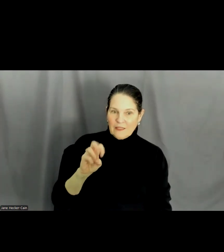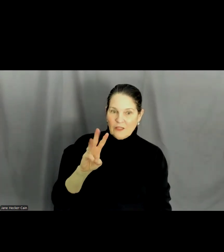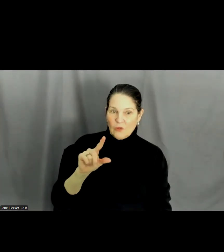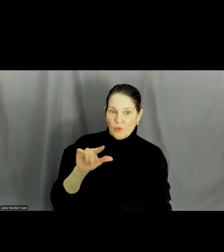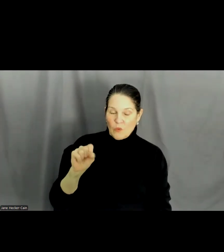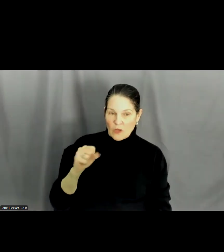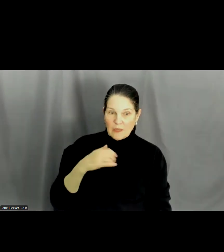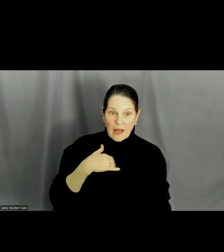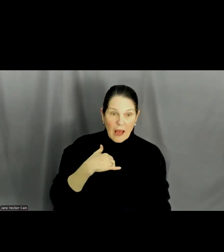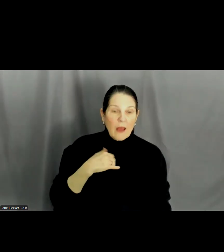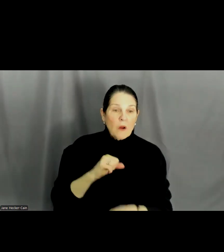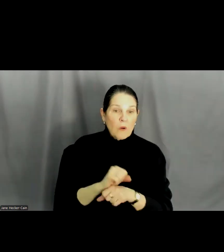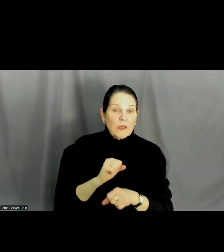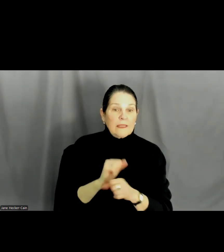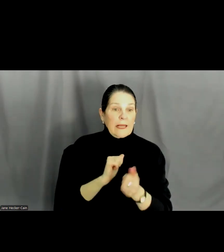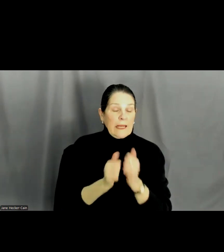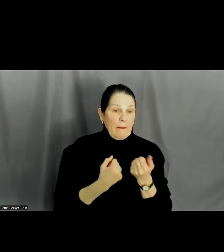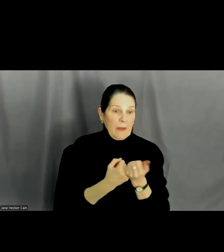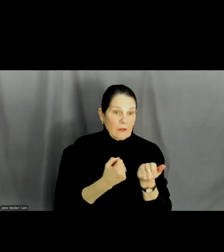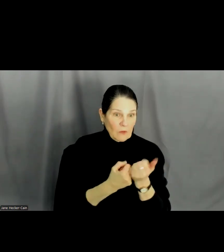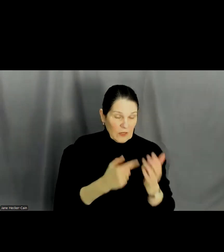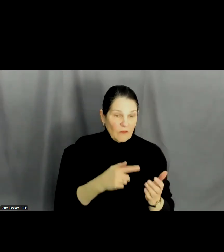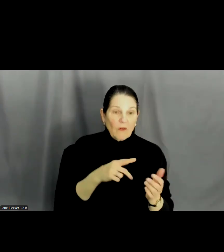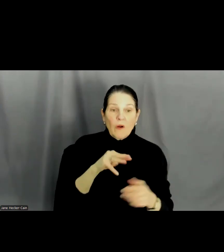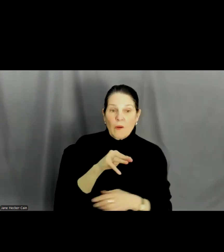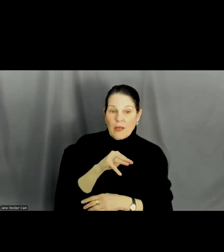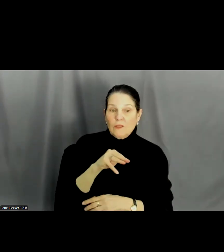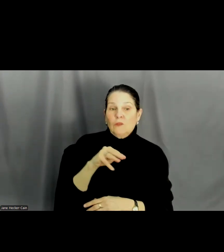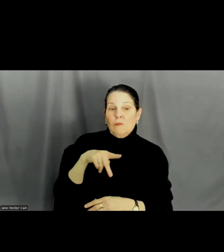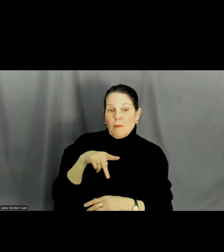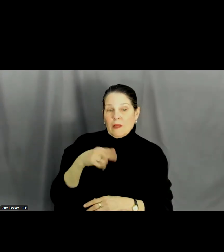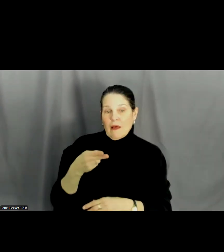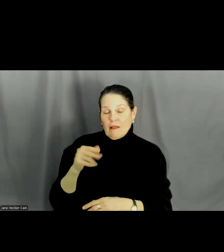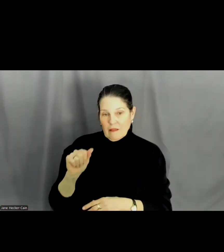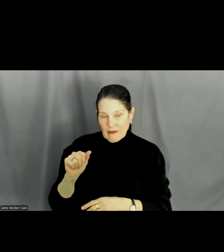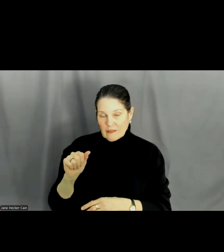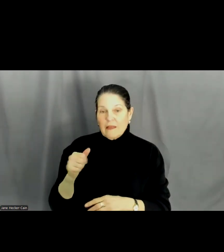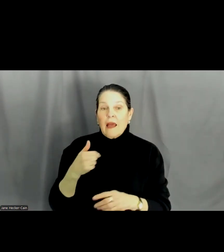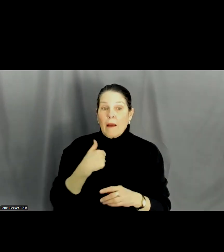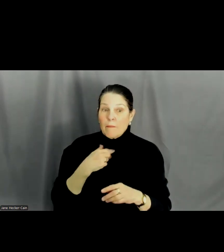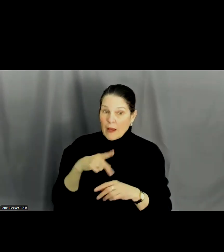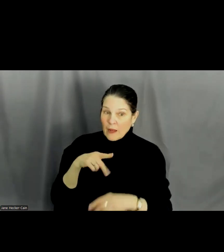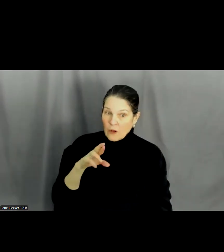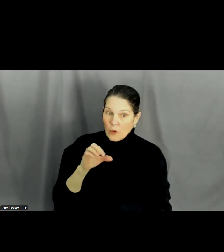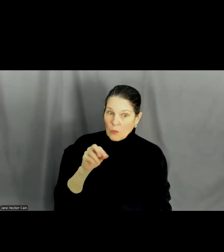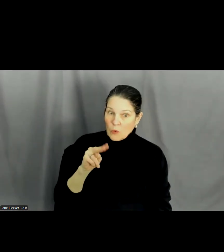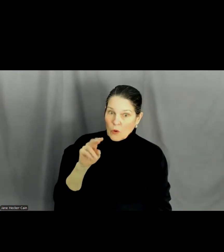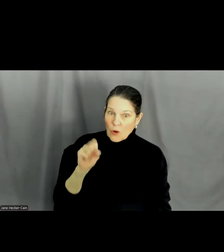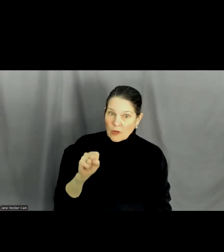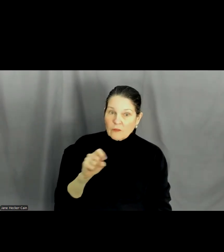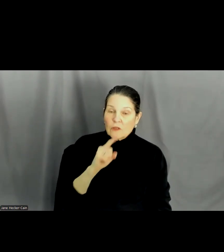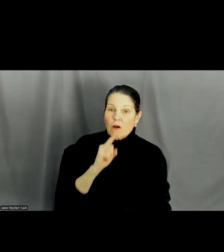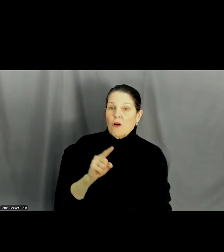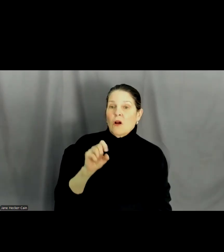pronouns, and I work as campaign director at the Massachusetts Public Health Alliance. For those who are not familiar, MPHA is